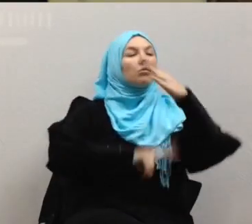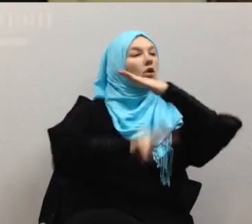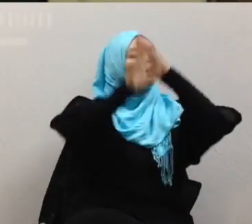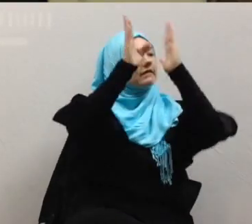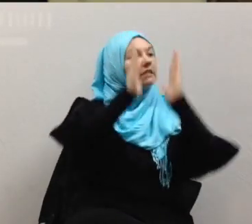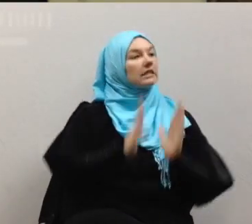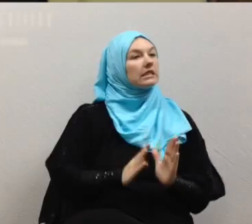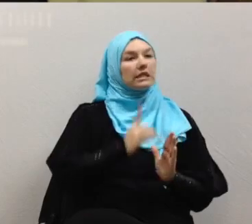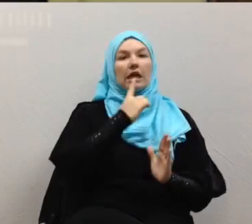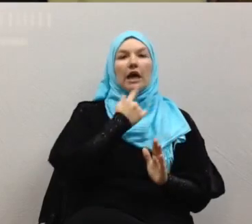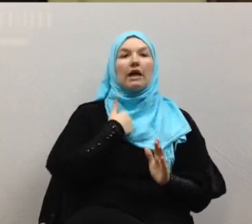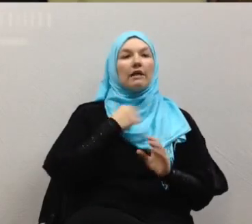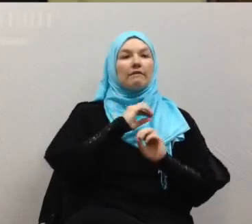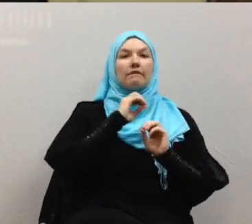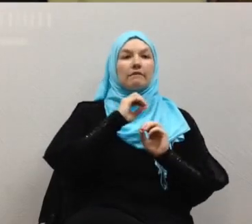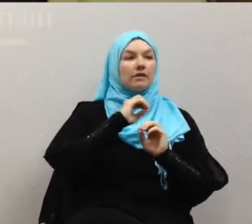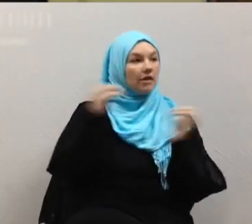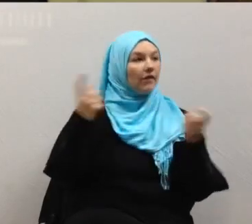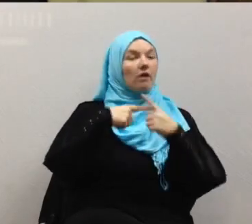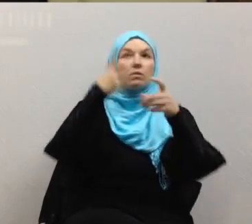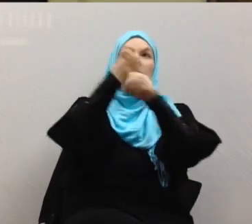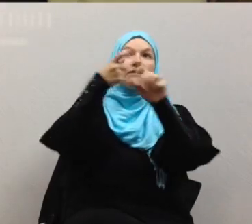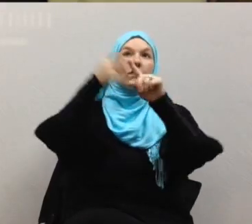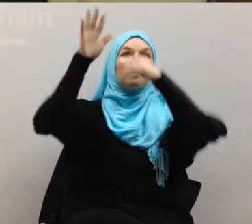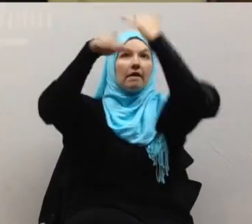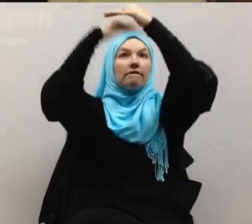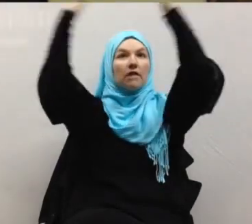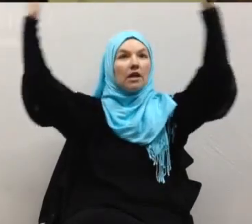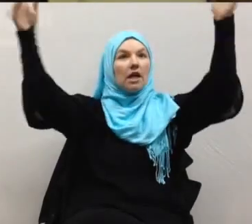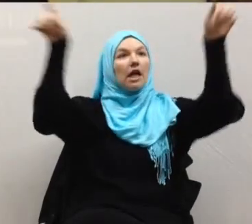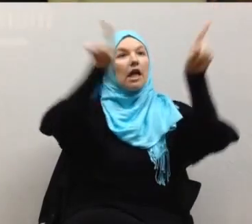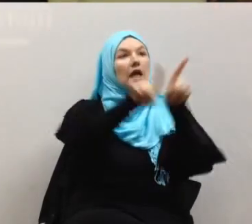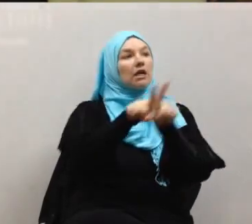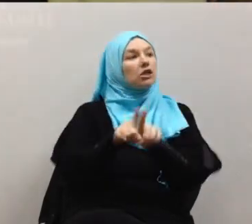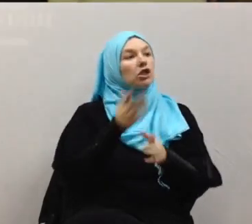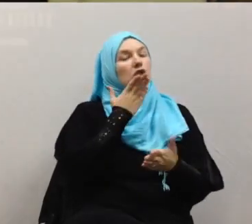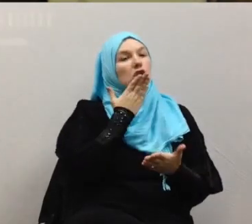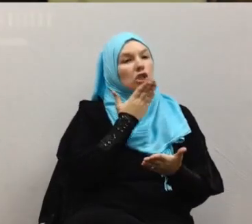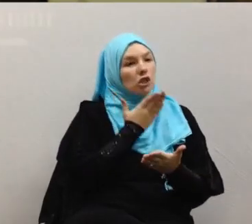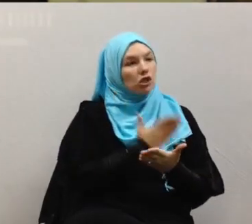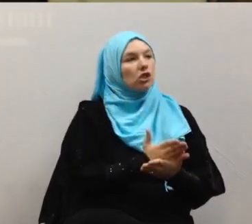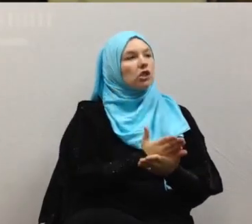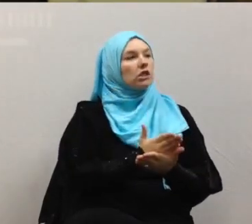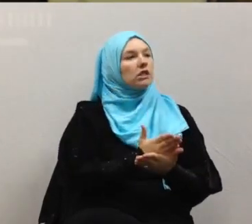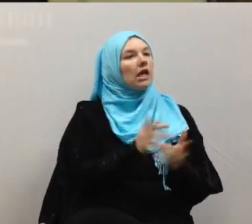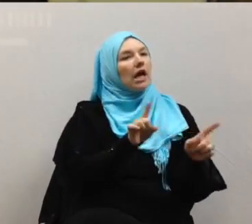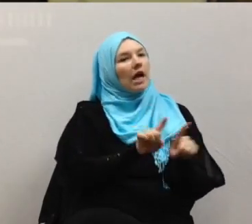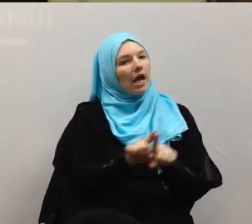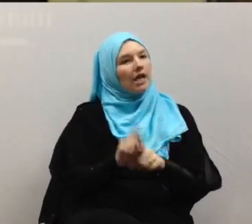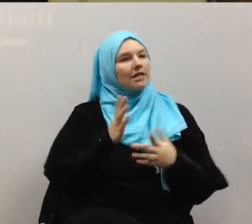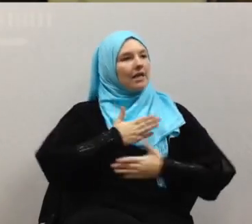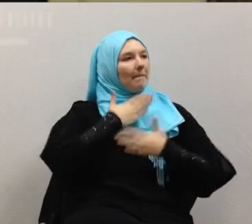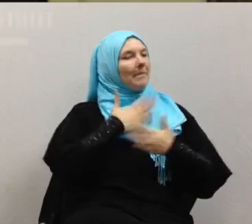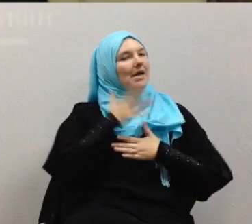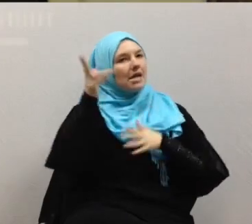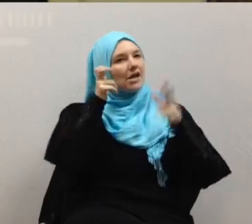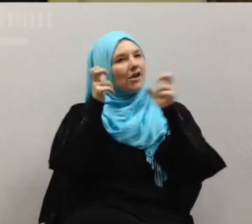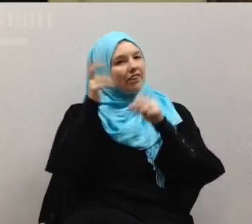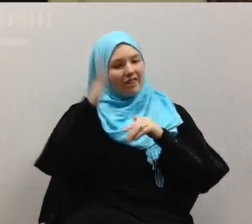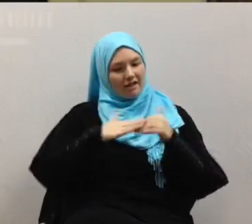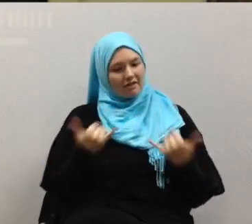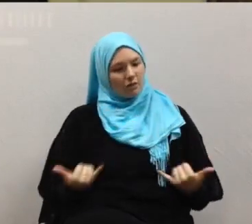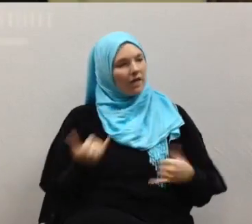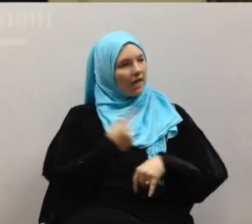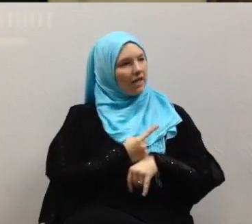have received from heaven as good and pleasing as what I receive today. He is